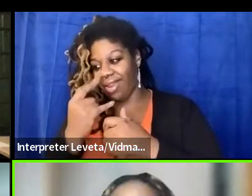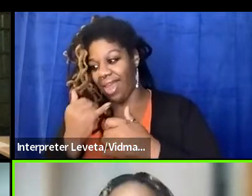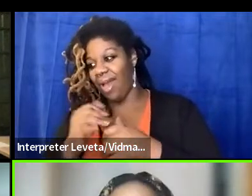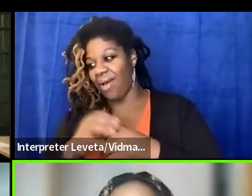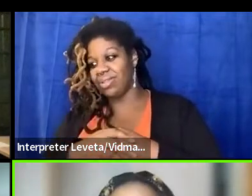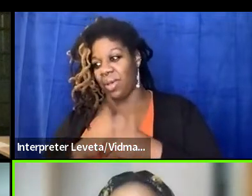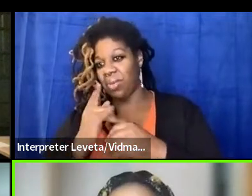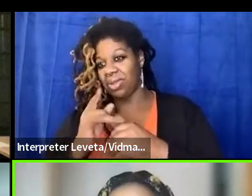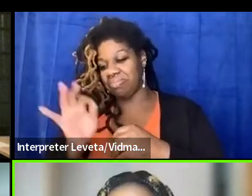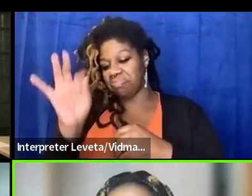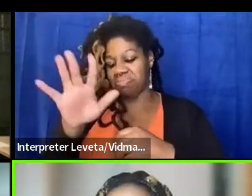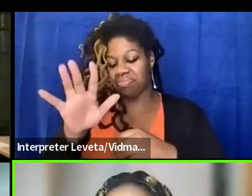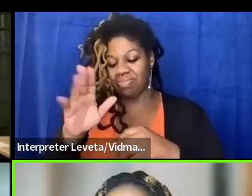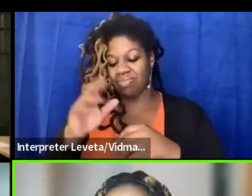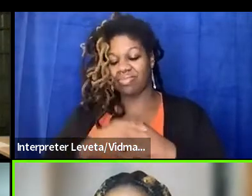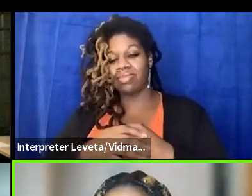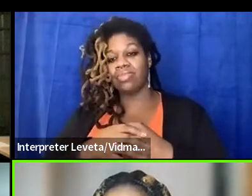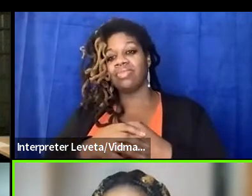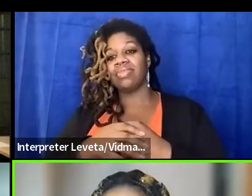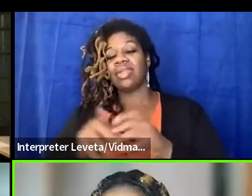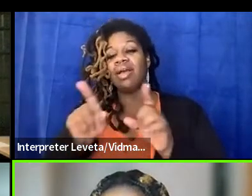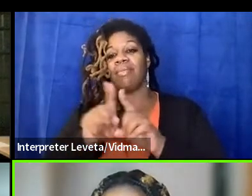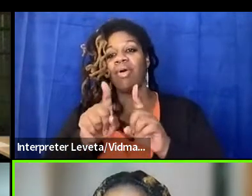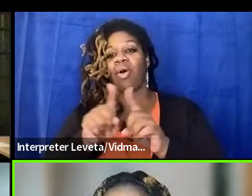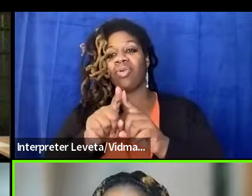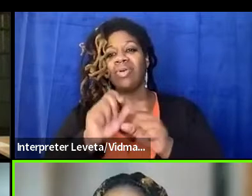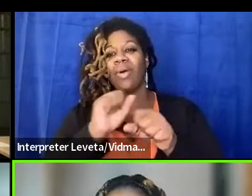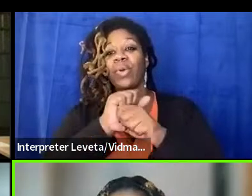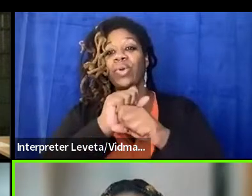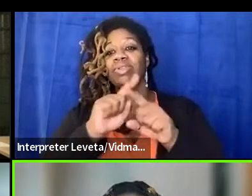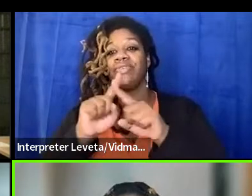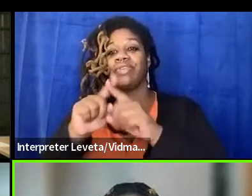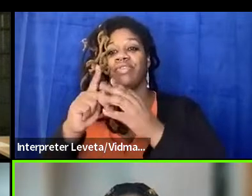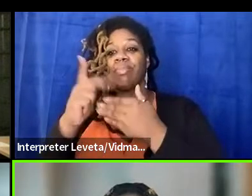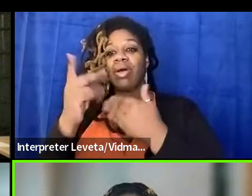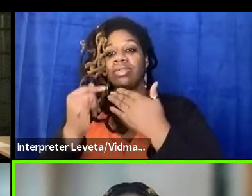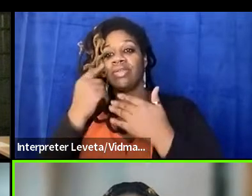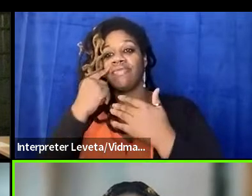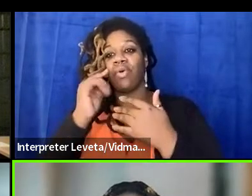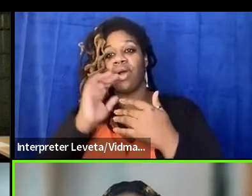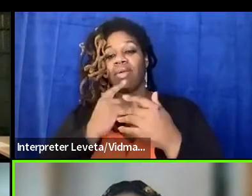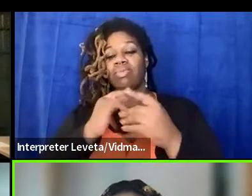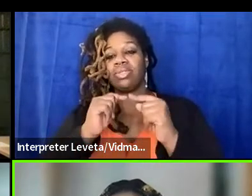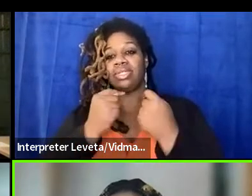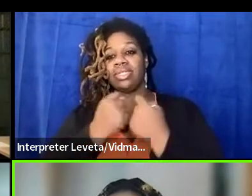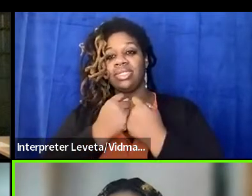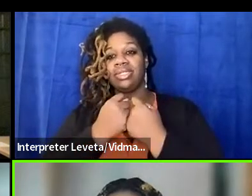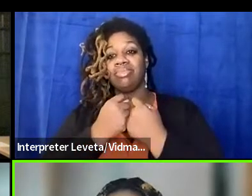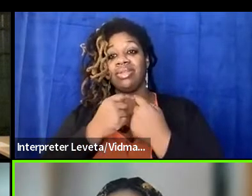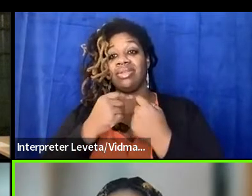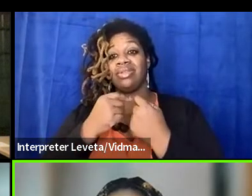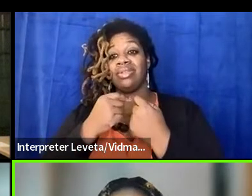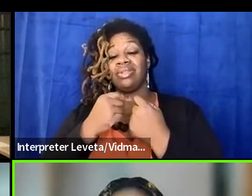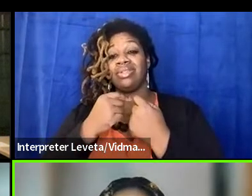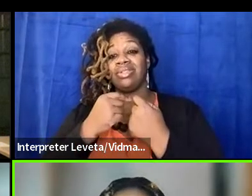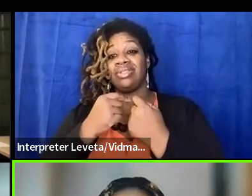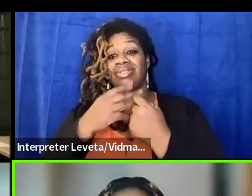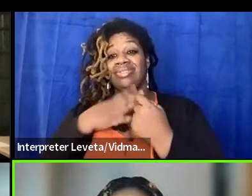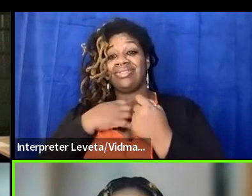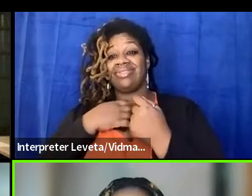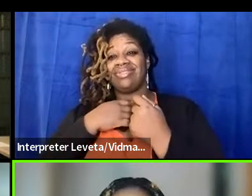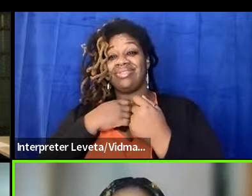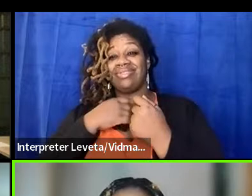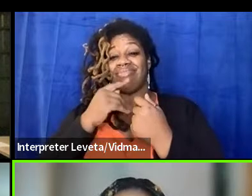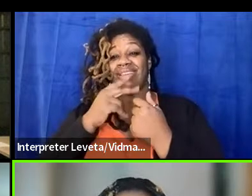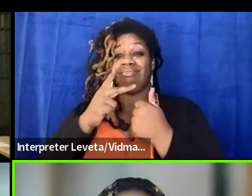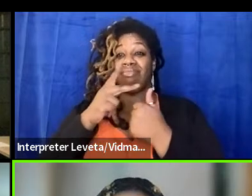I work on a number of different projects for our team. The main one that I've been doing has been sort of